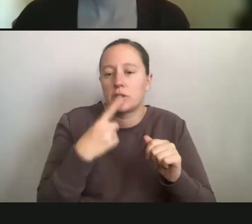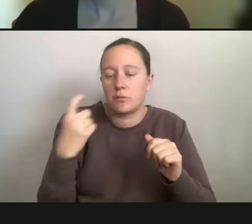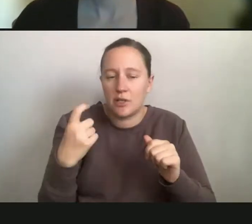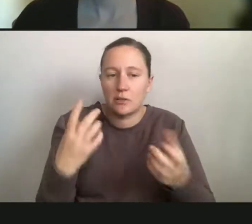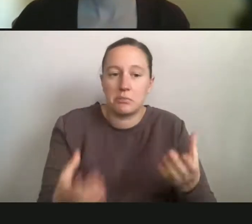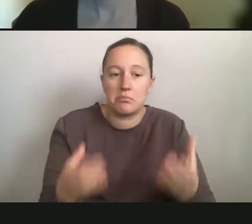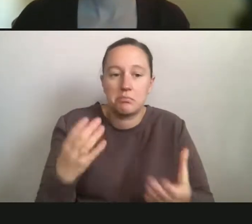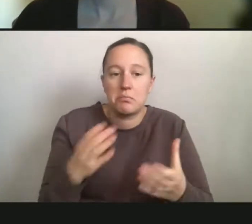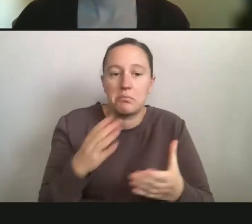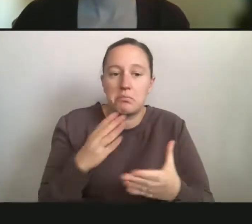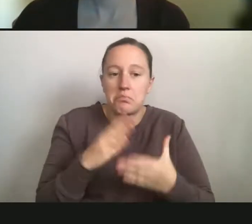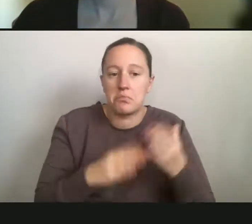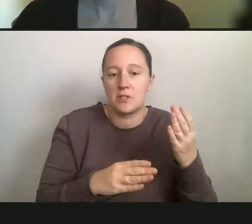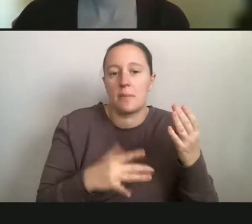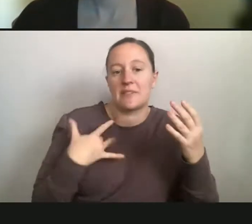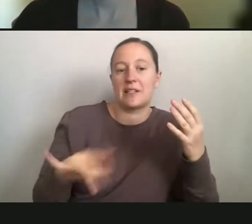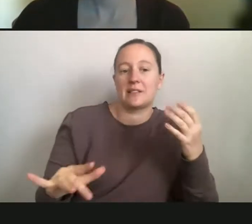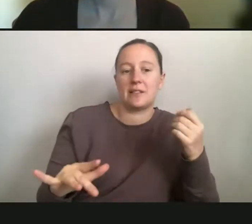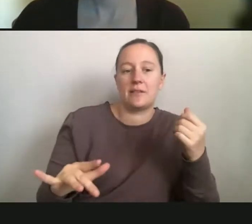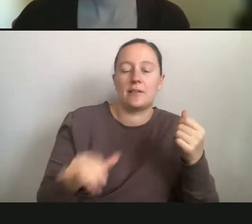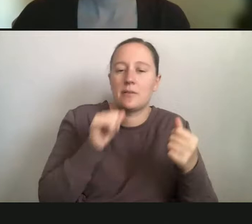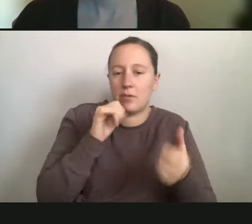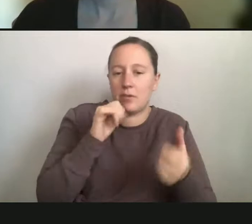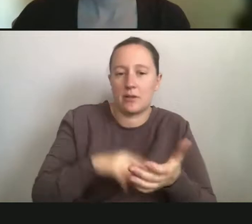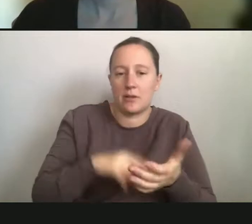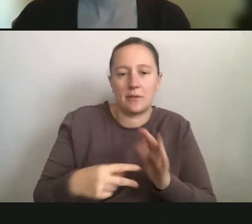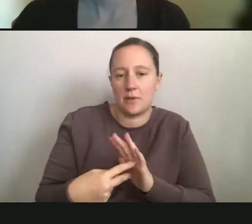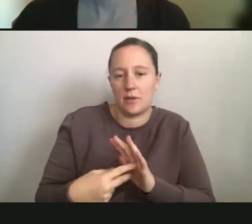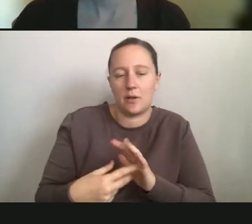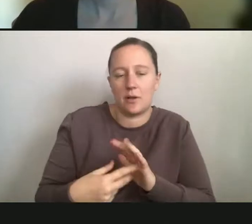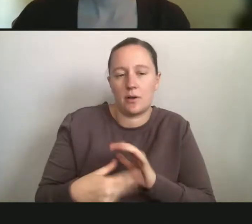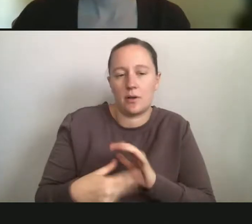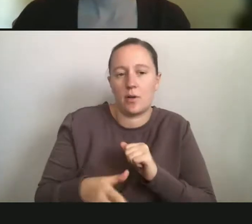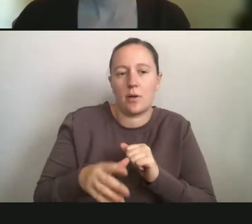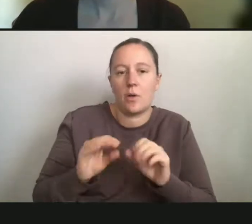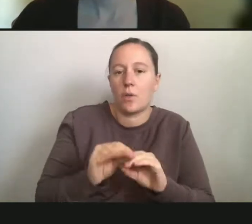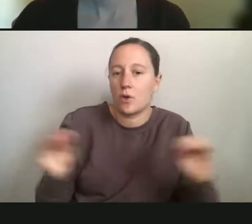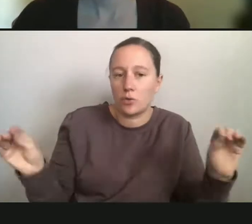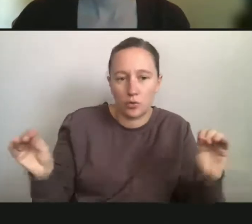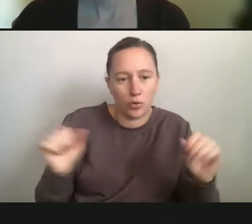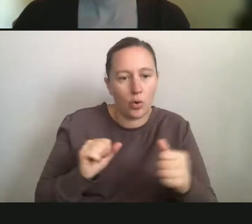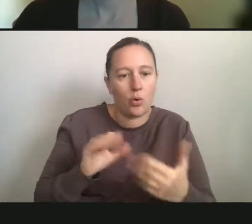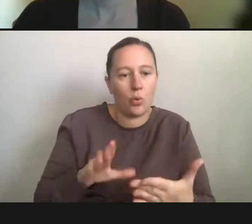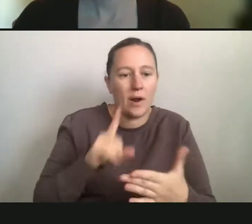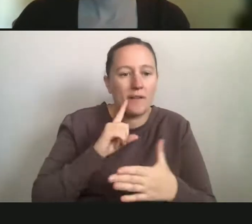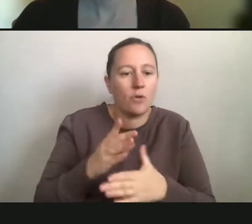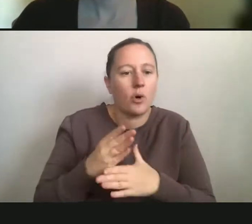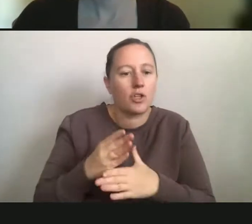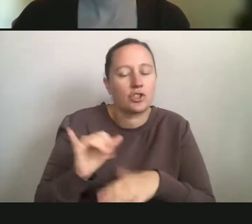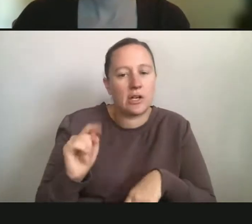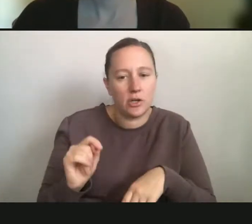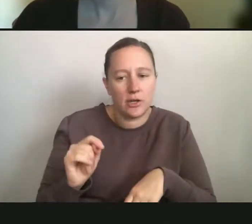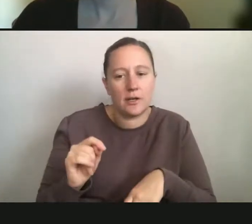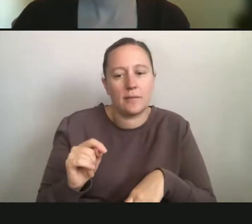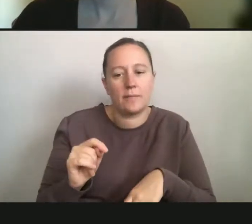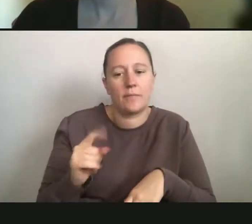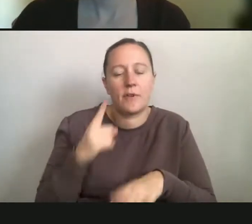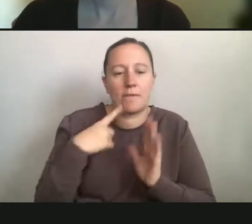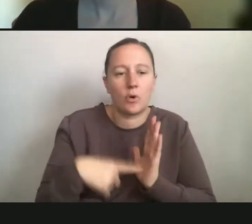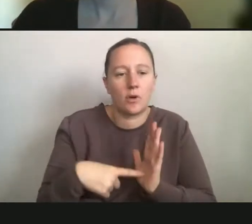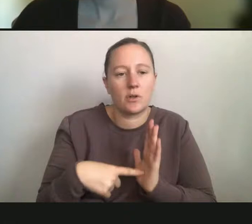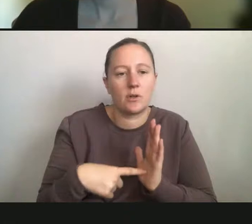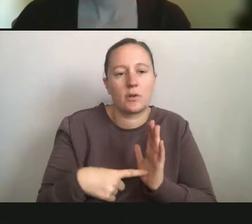may be some sensitivity, does not necessarily mean that there is no way to share it. So, for example, there are